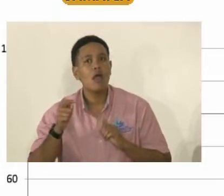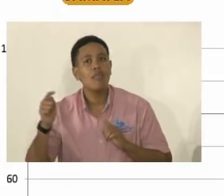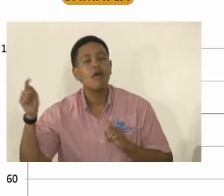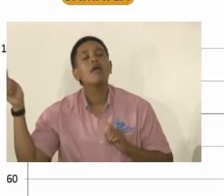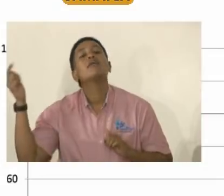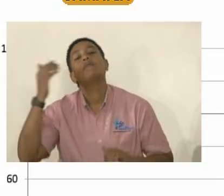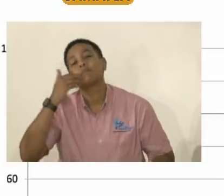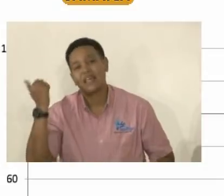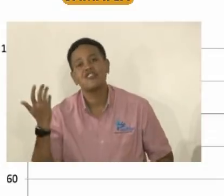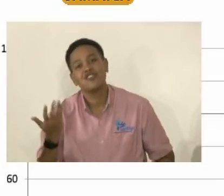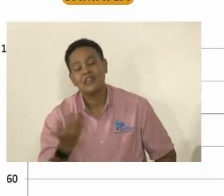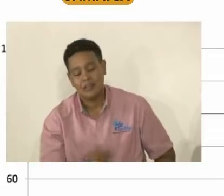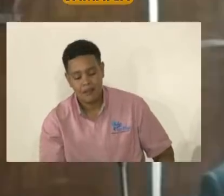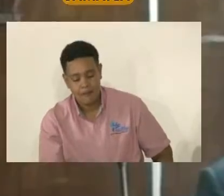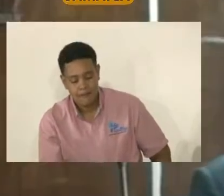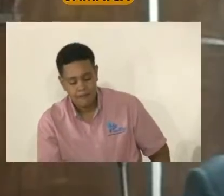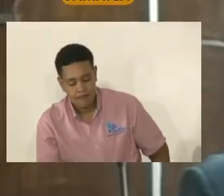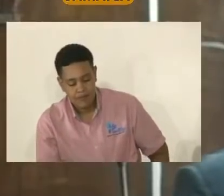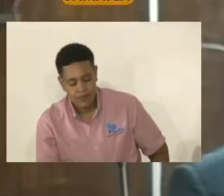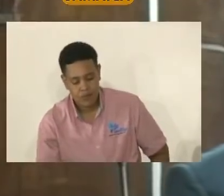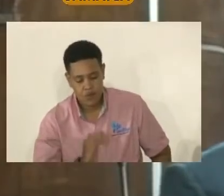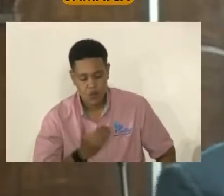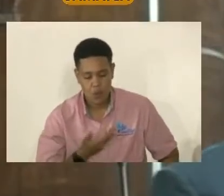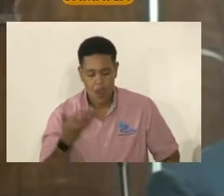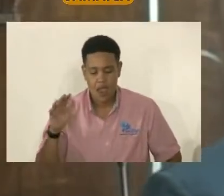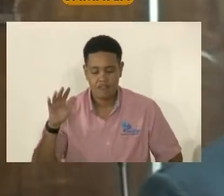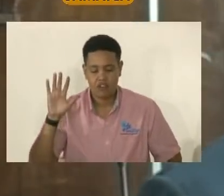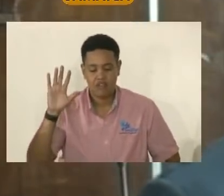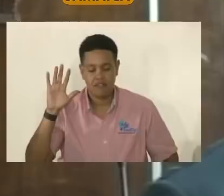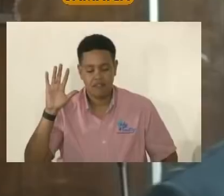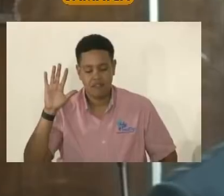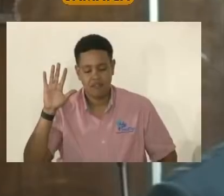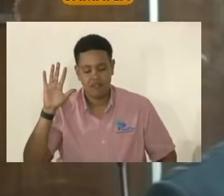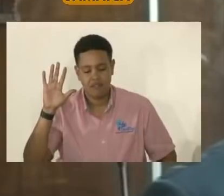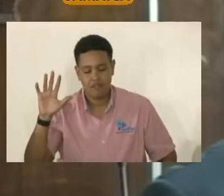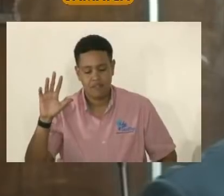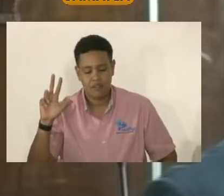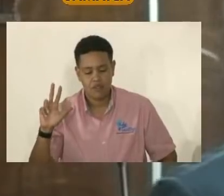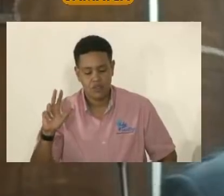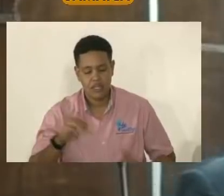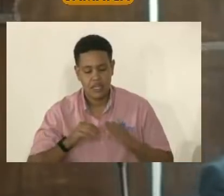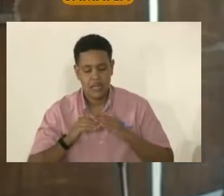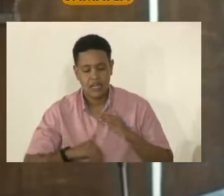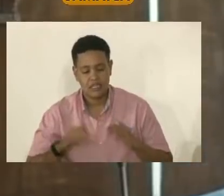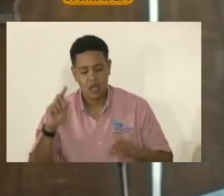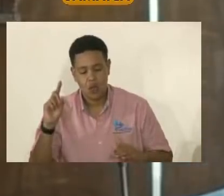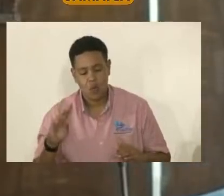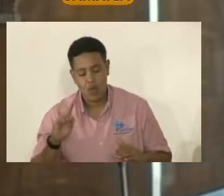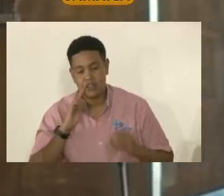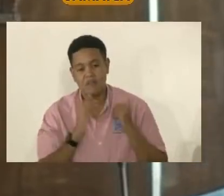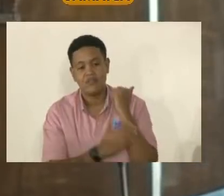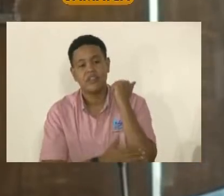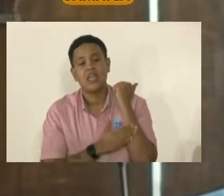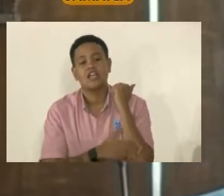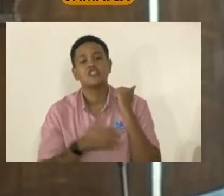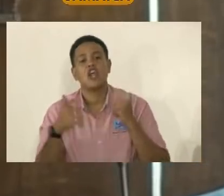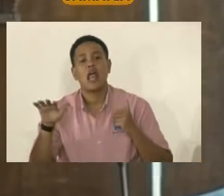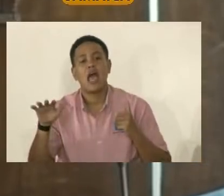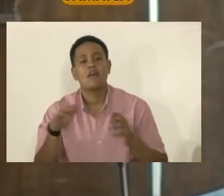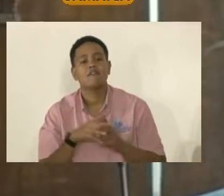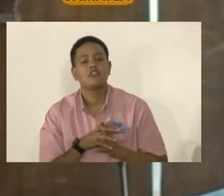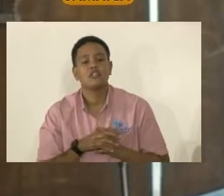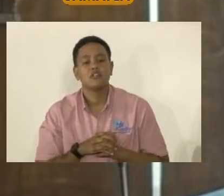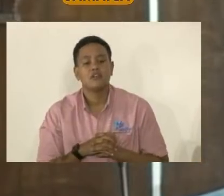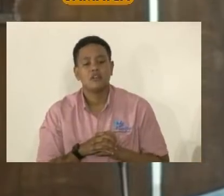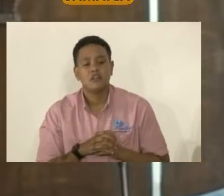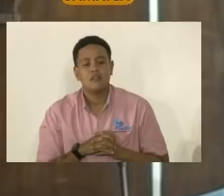the average of 53, it is less than a quarter of the national average.